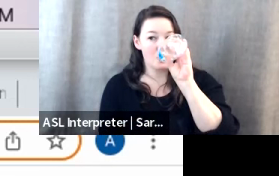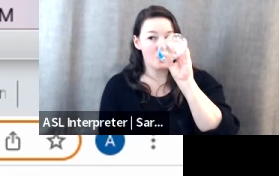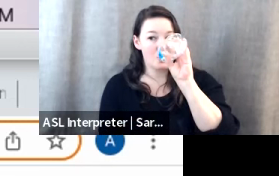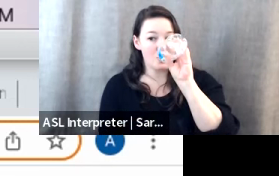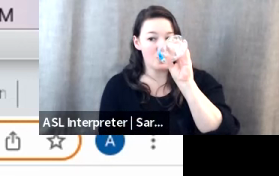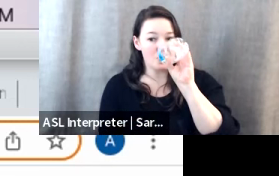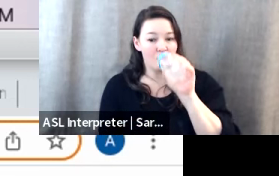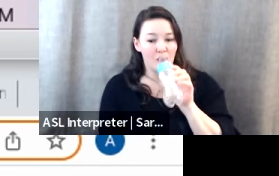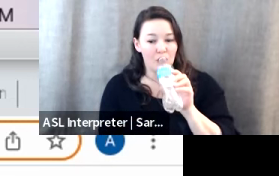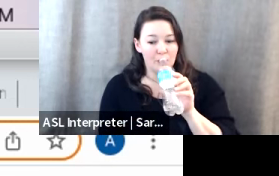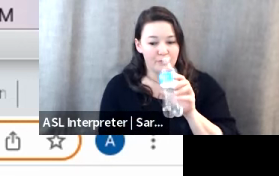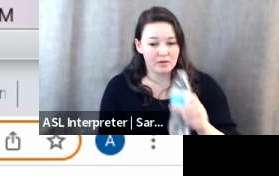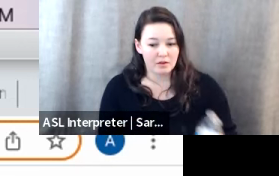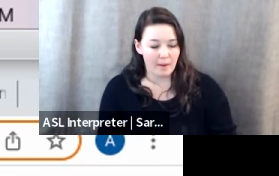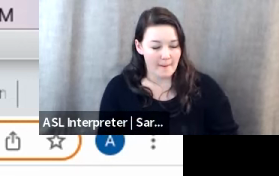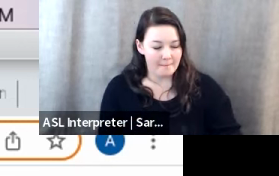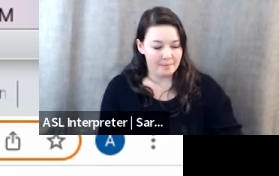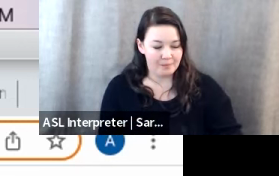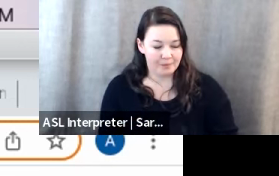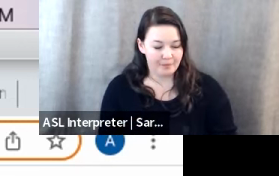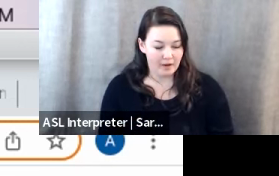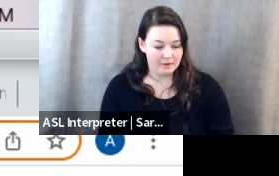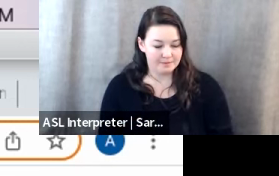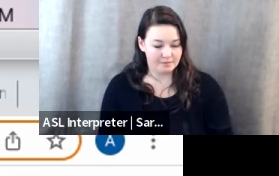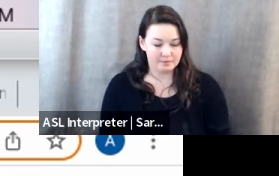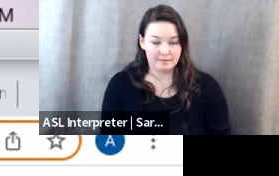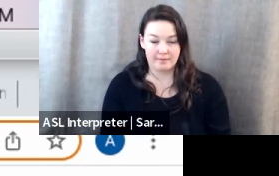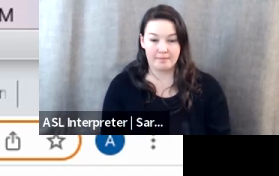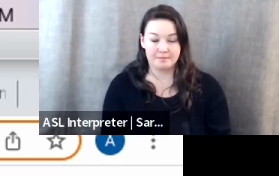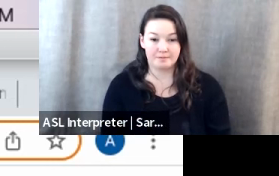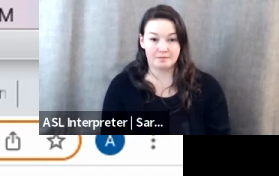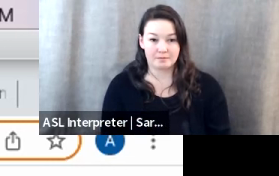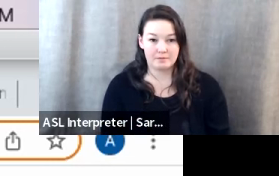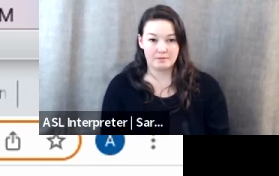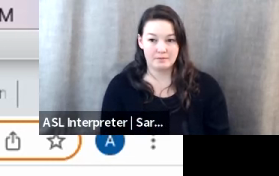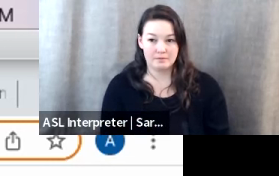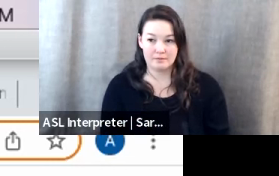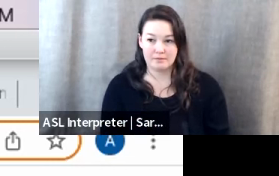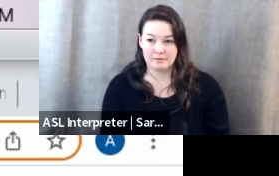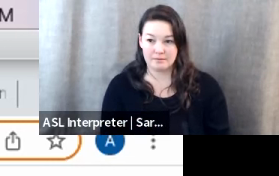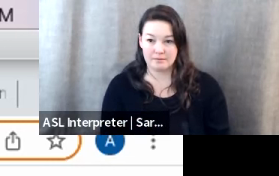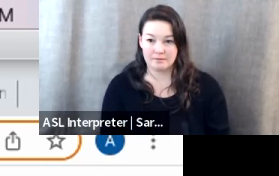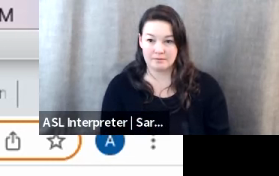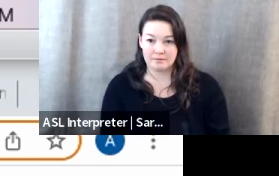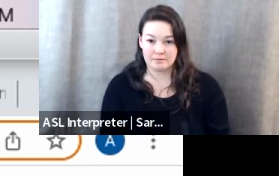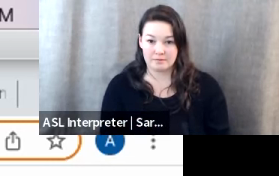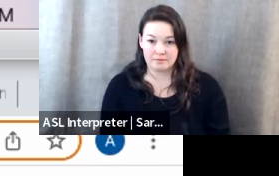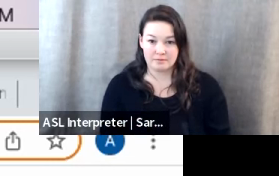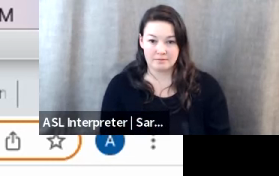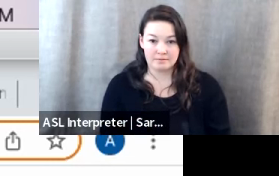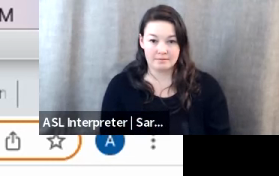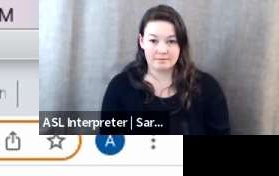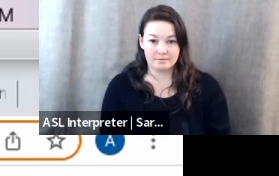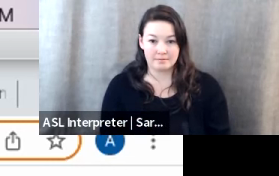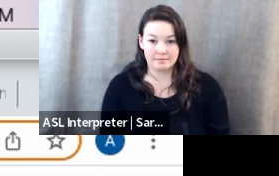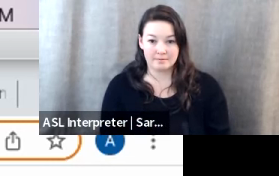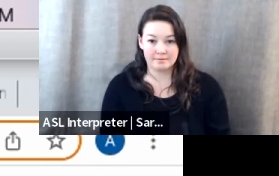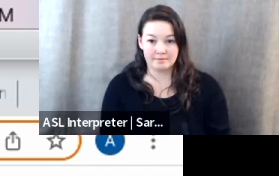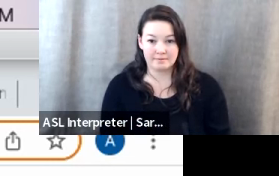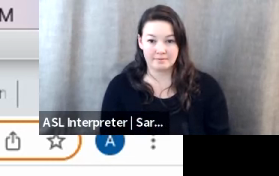su infraestructura en las comunidades cae bajo lo que es estructura social y es asuntos de salud